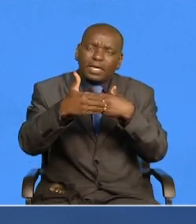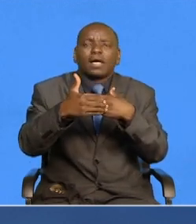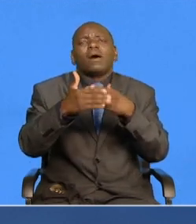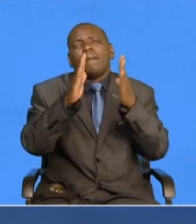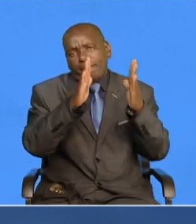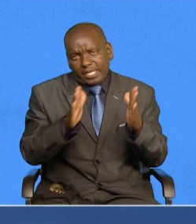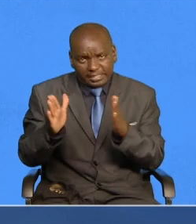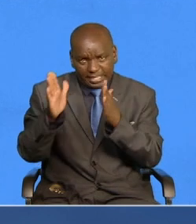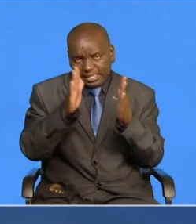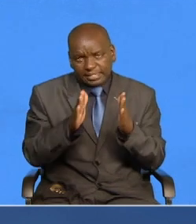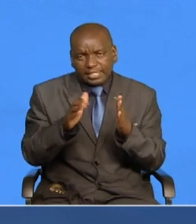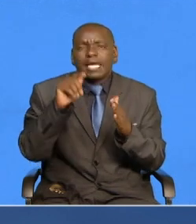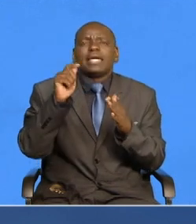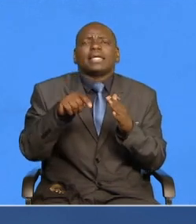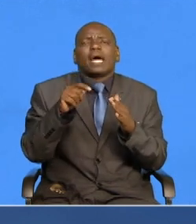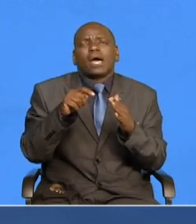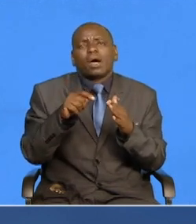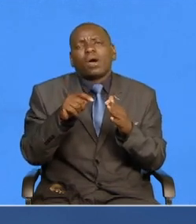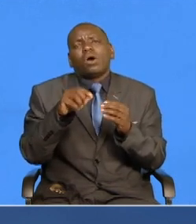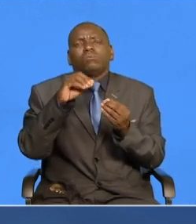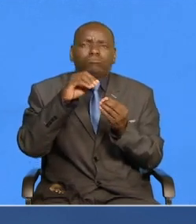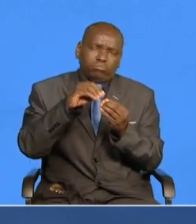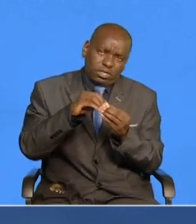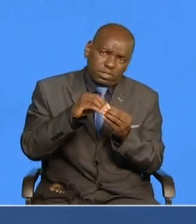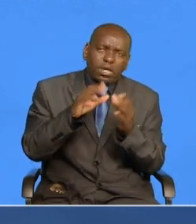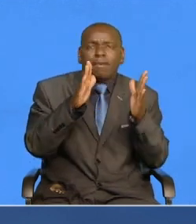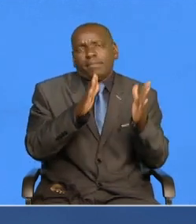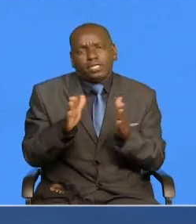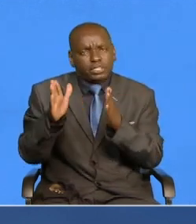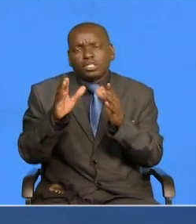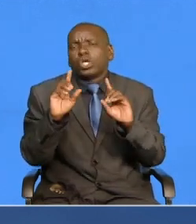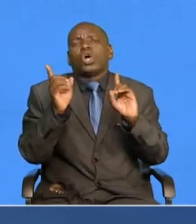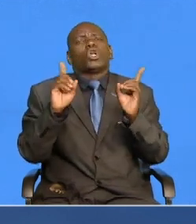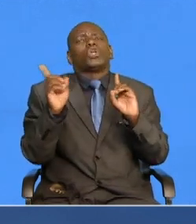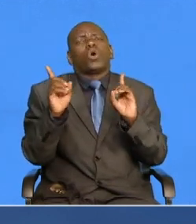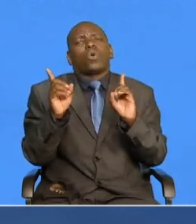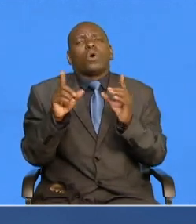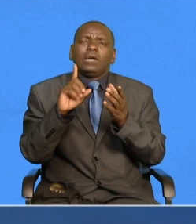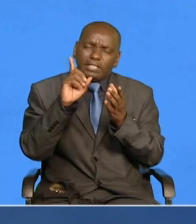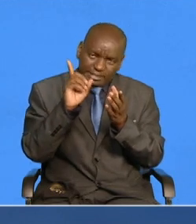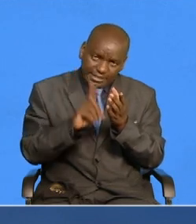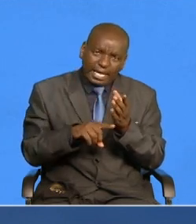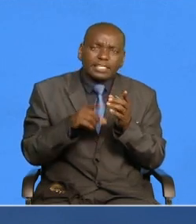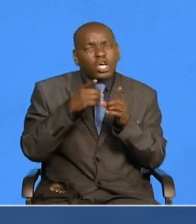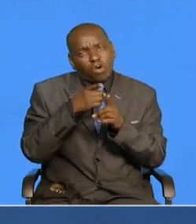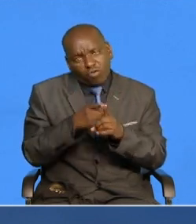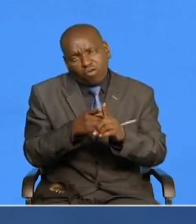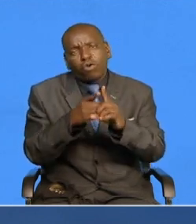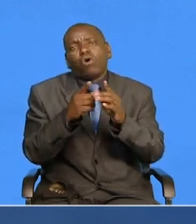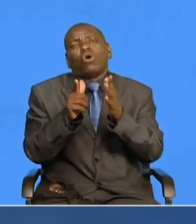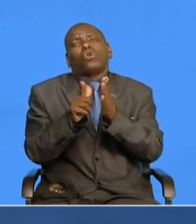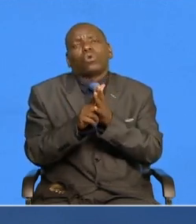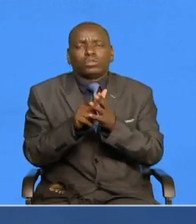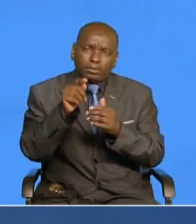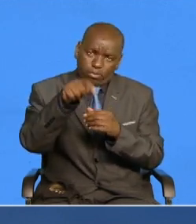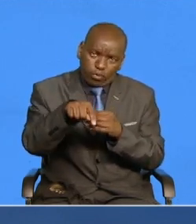health and social measures. It is not about adding on measures if we are not implementing or adhering to the ones that are